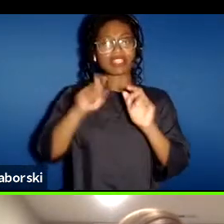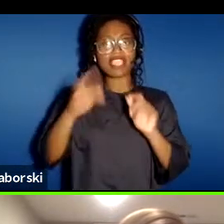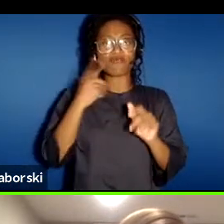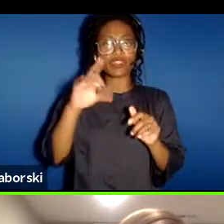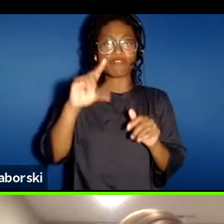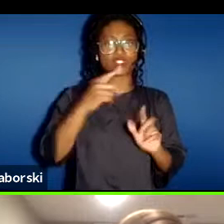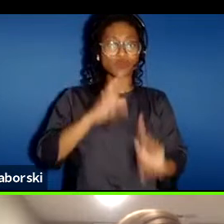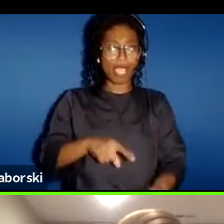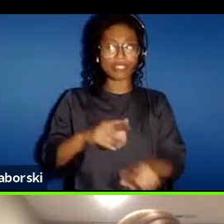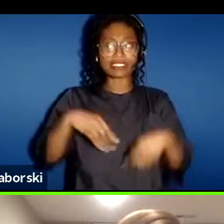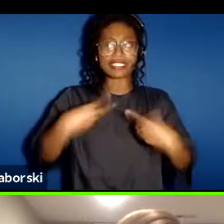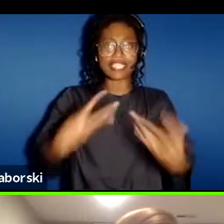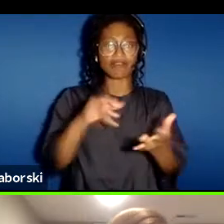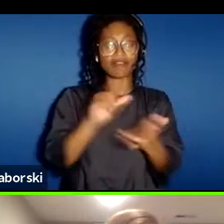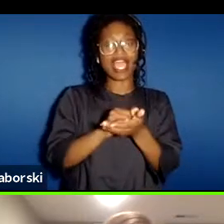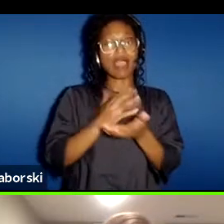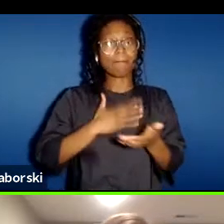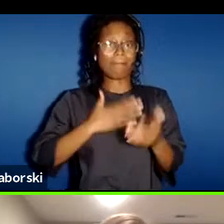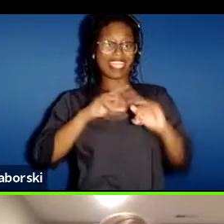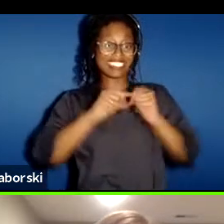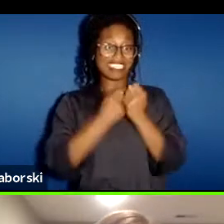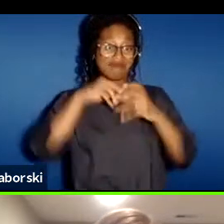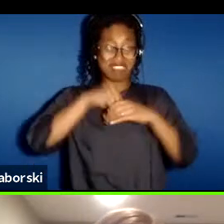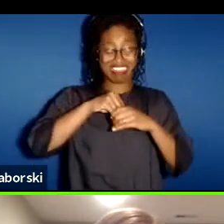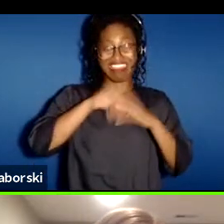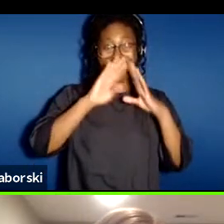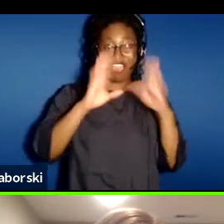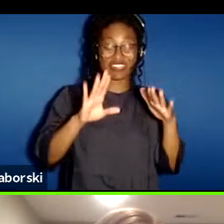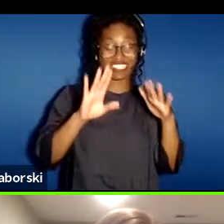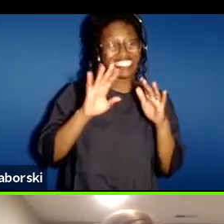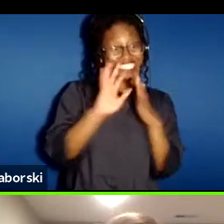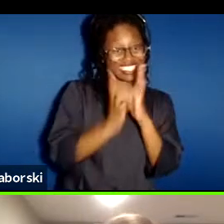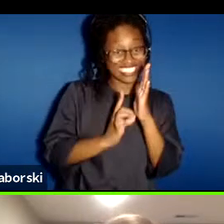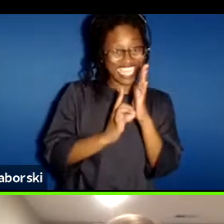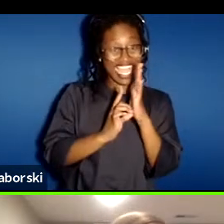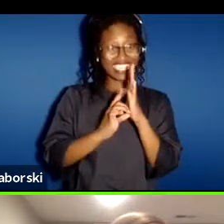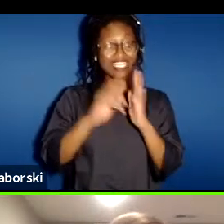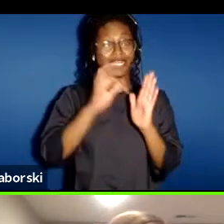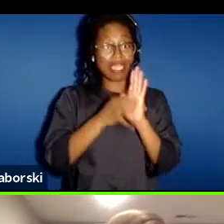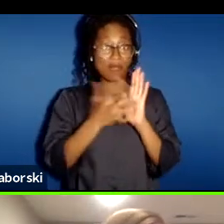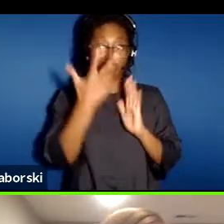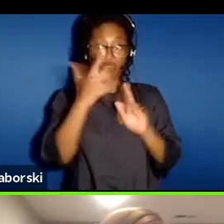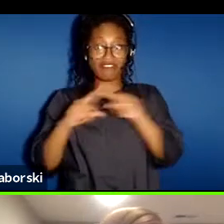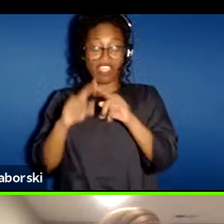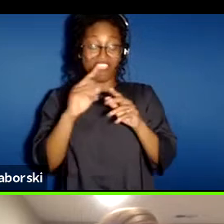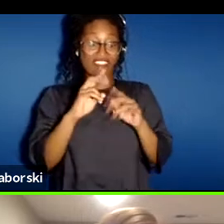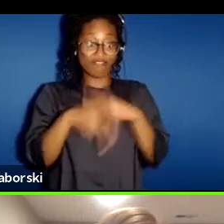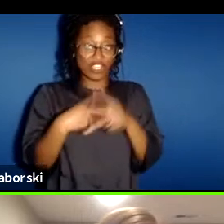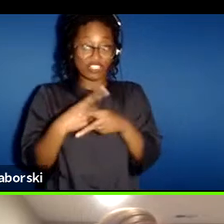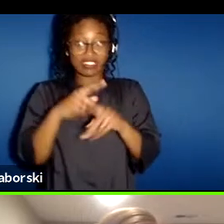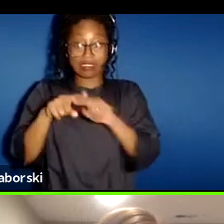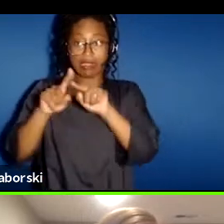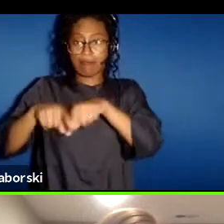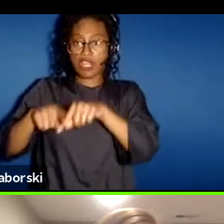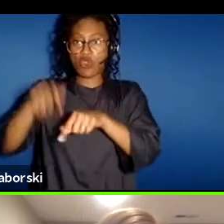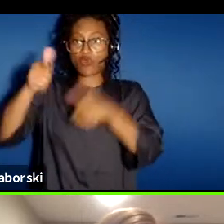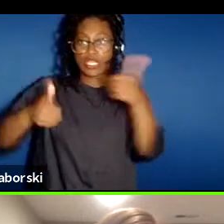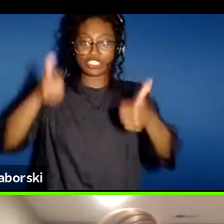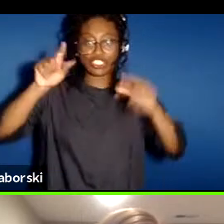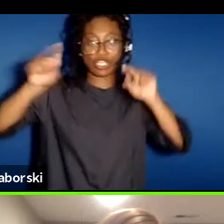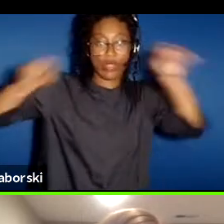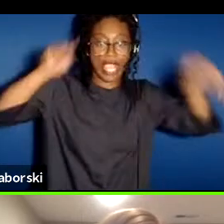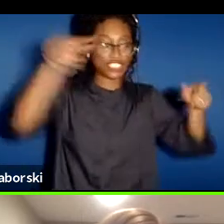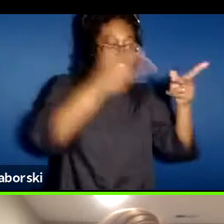that out. And my team in-house did design the label, but 3 different versions for the different locations. And